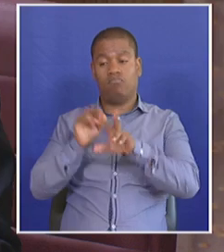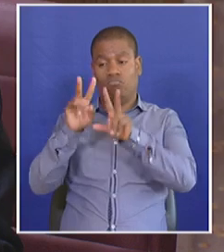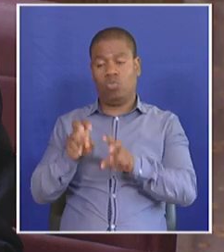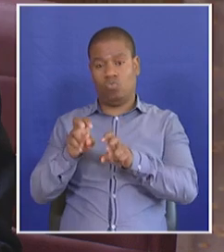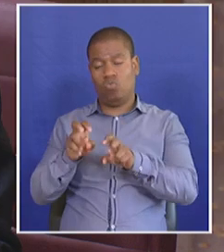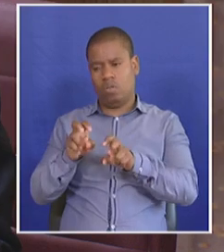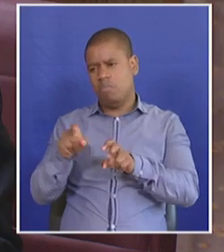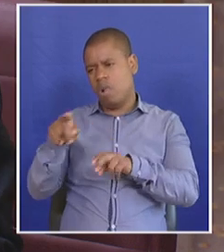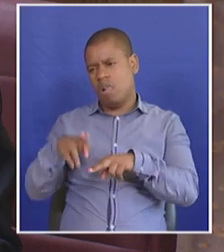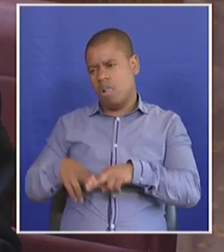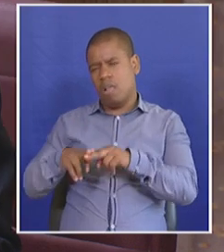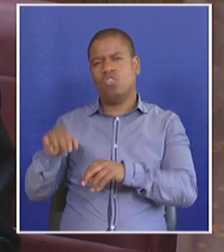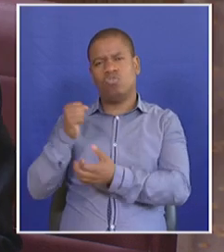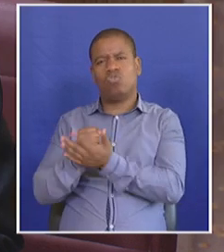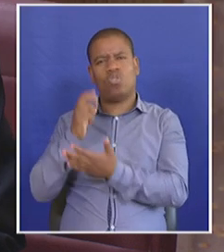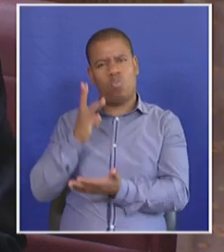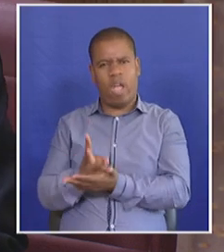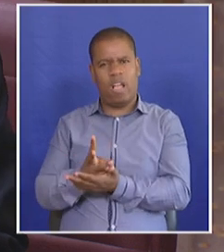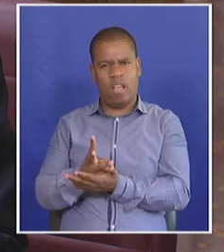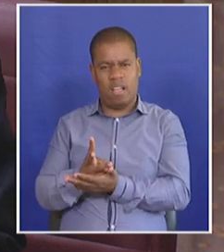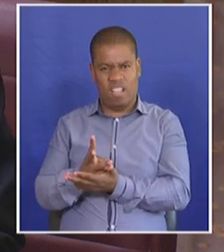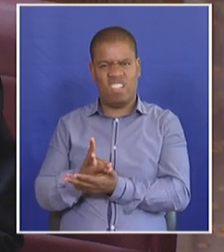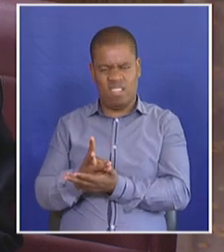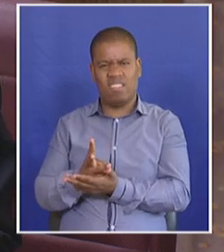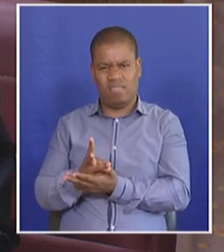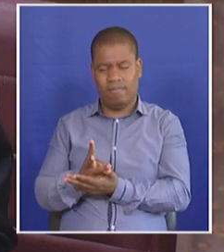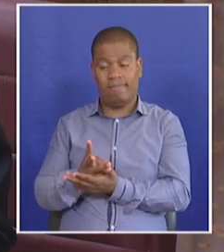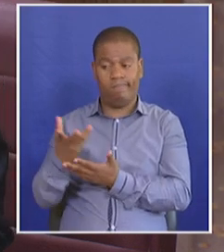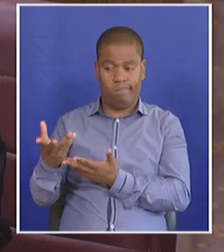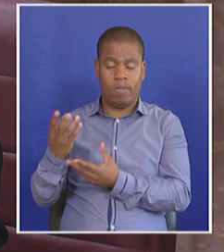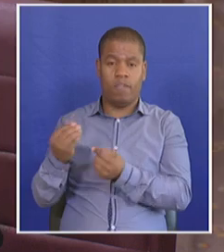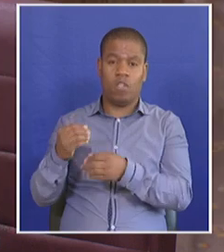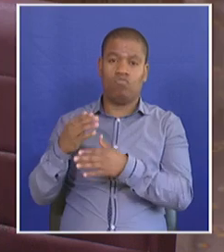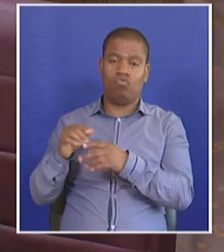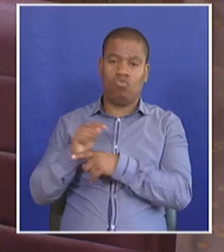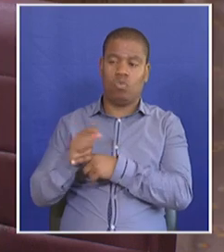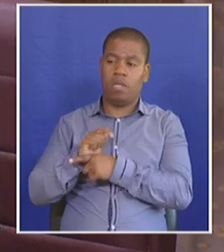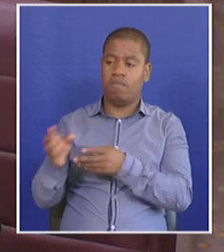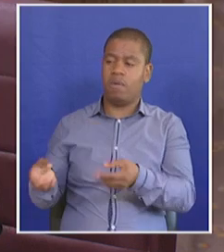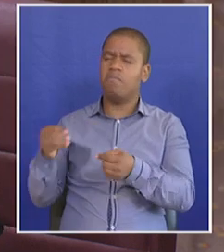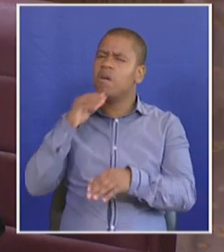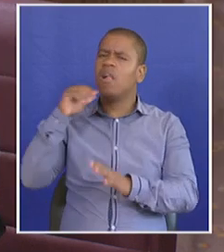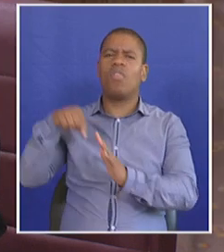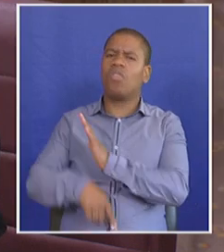social workers who would have, I suppose, some kind of training, but not so